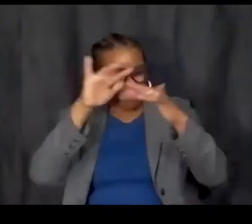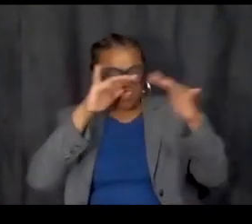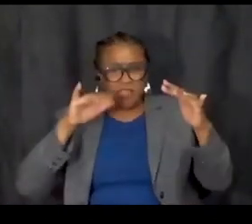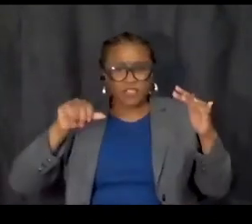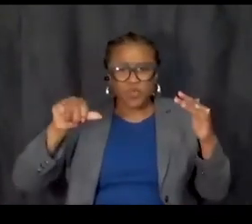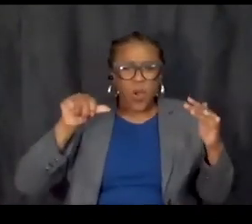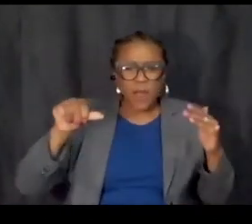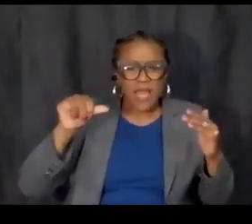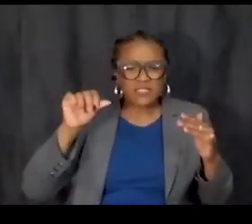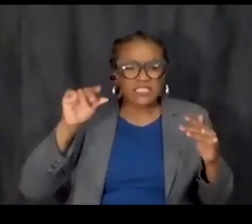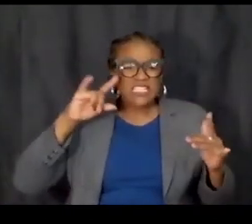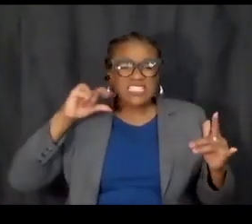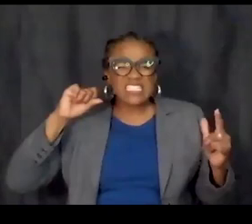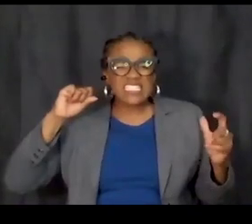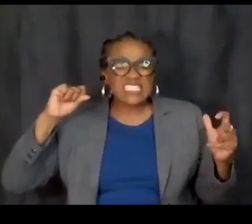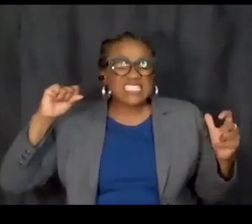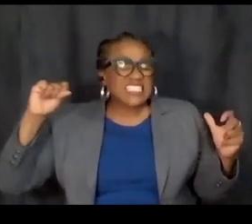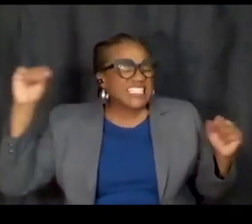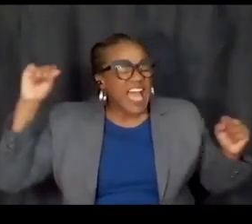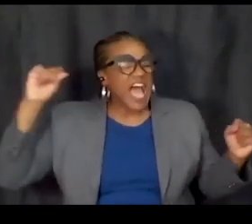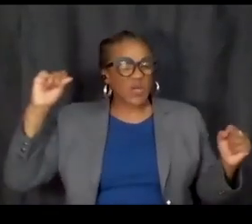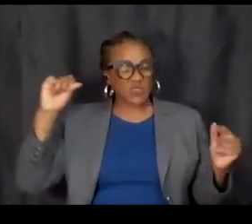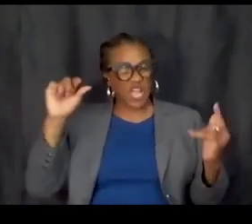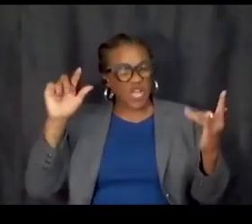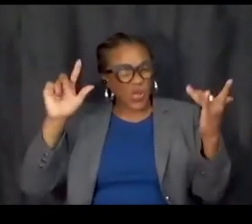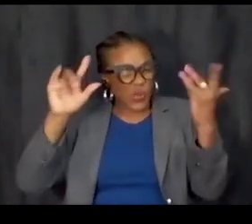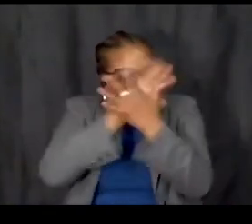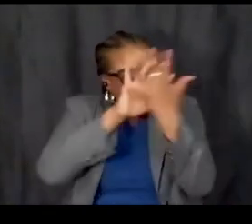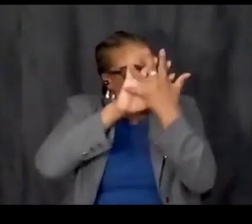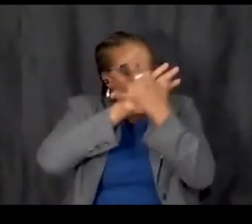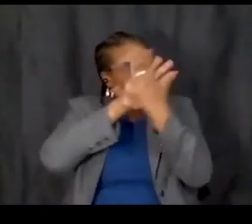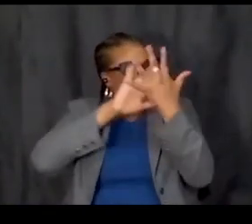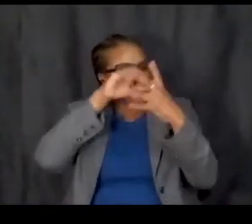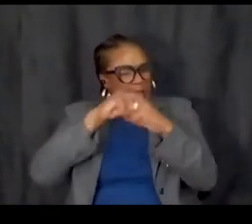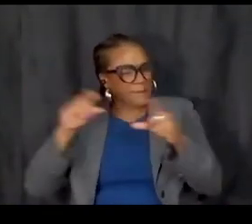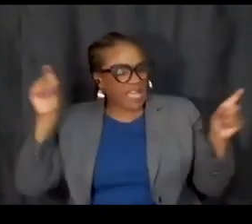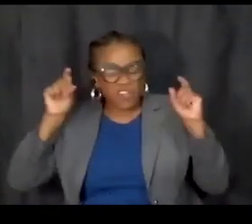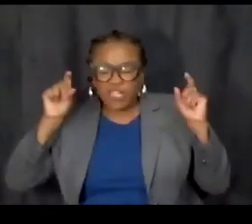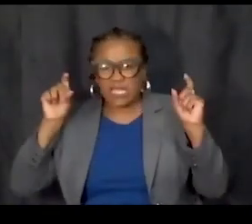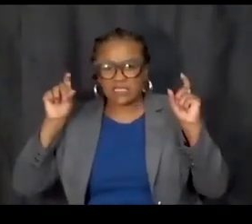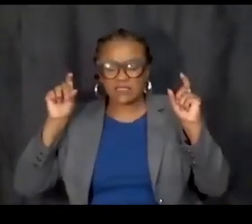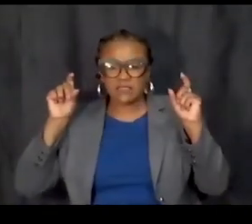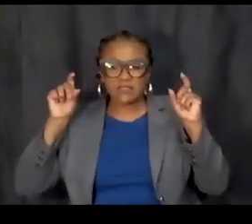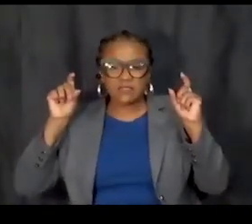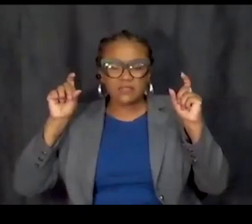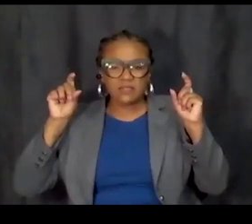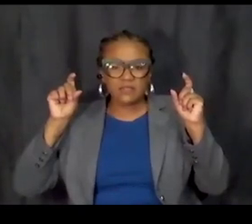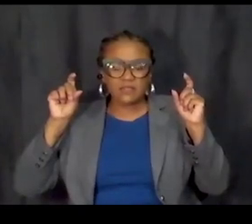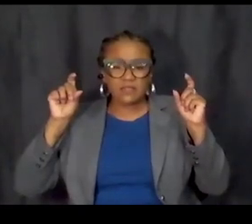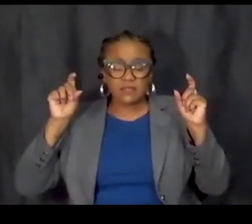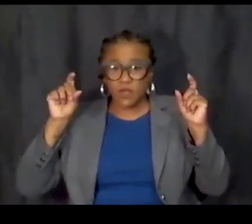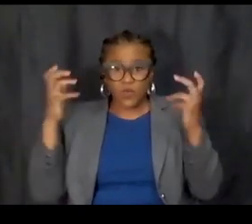swamped in my misty hearing aid tubes. Gaudi believed in holy sound, and built a cathedral